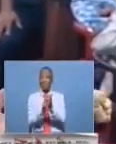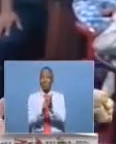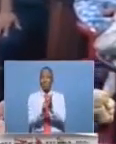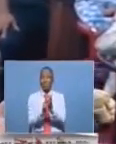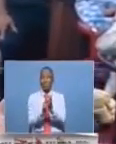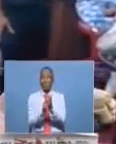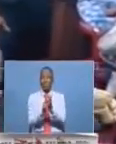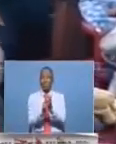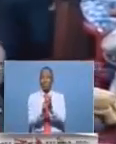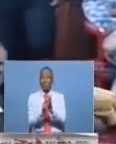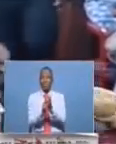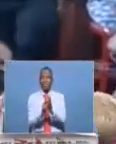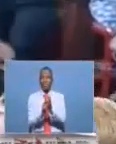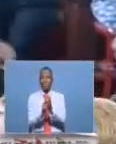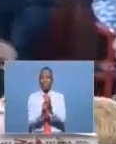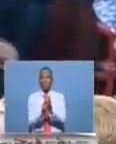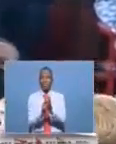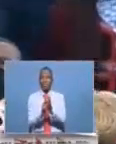the